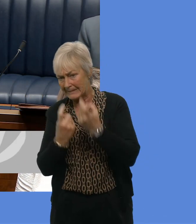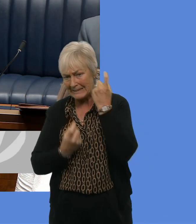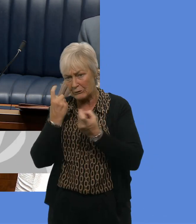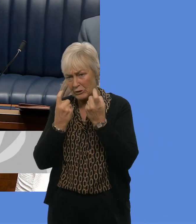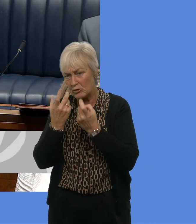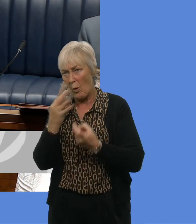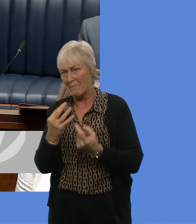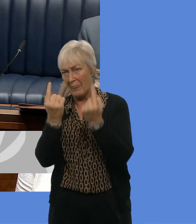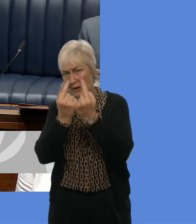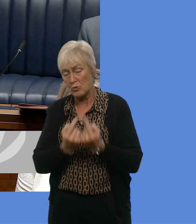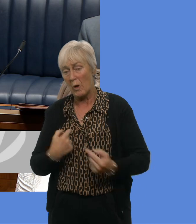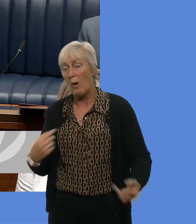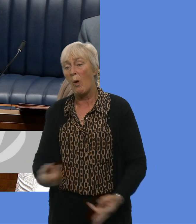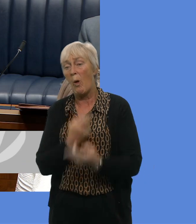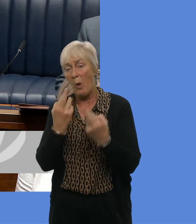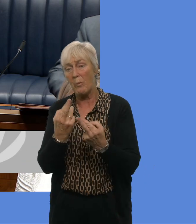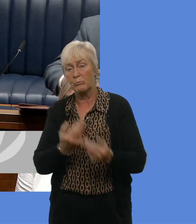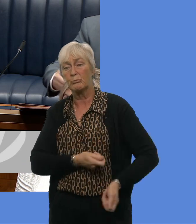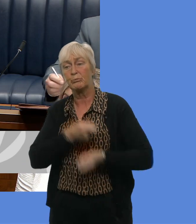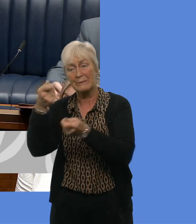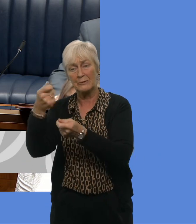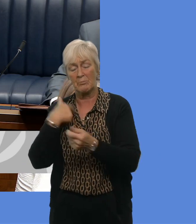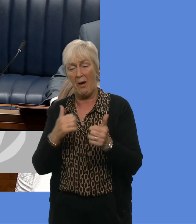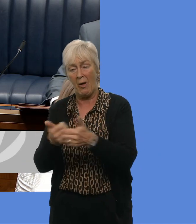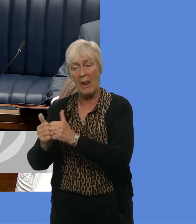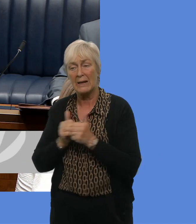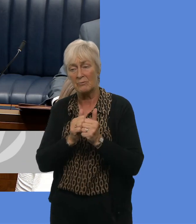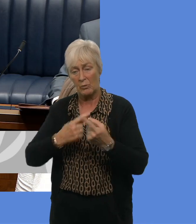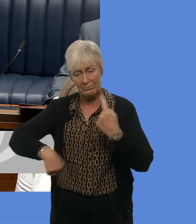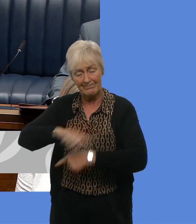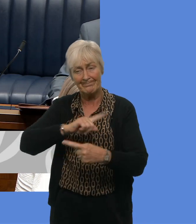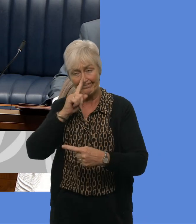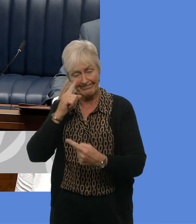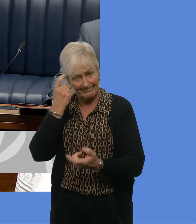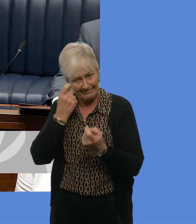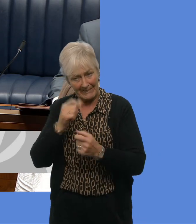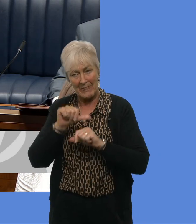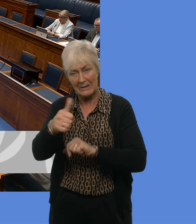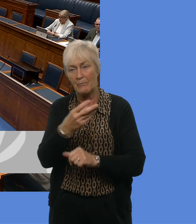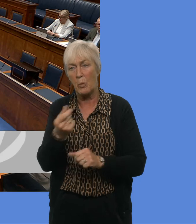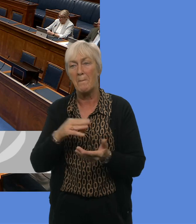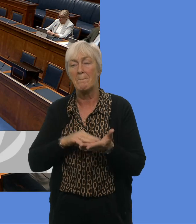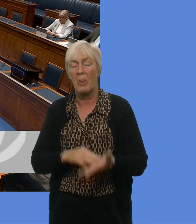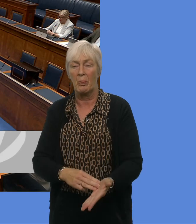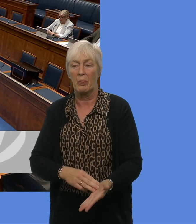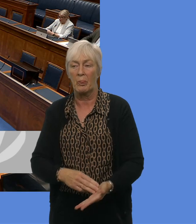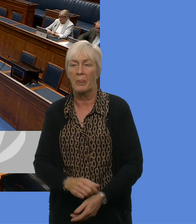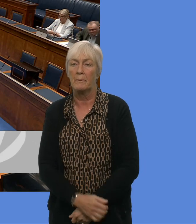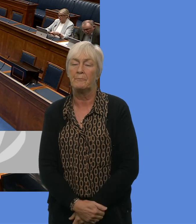So I would hope to bring forward legislation to my executive colleagues for their consideration within the next number of months. Melissa